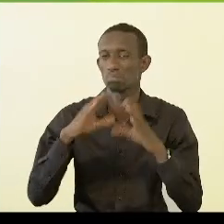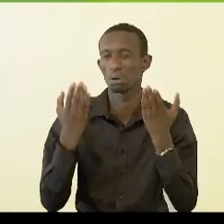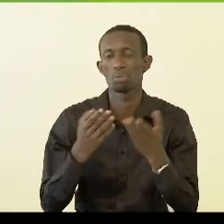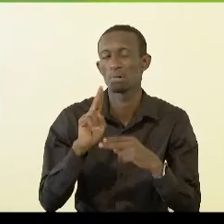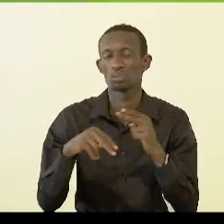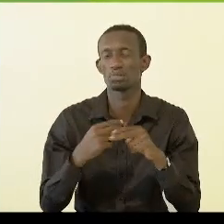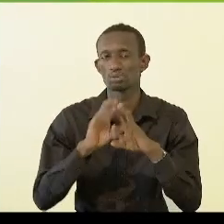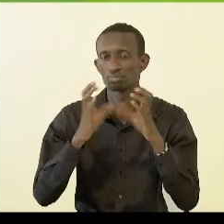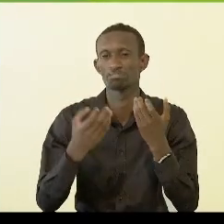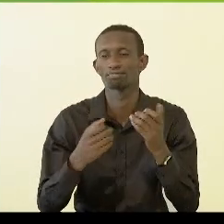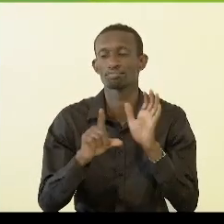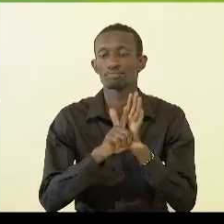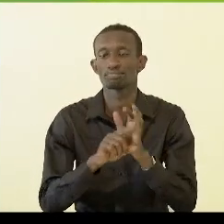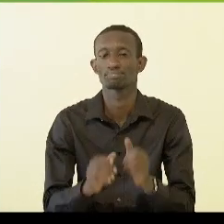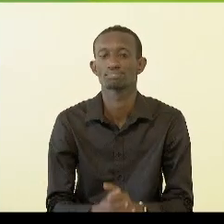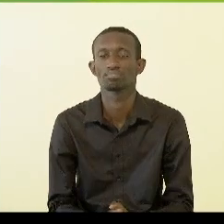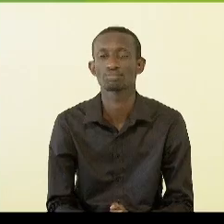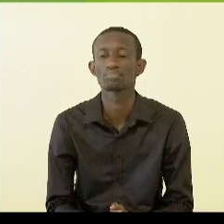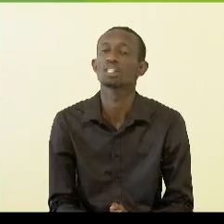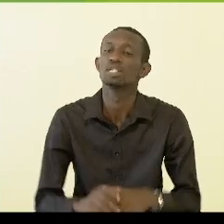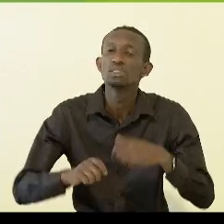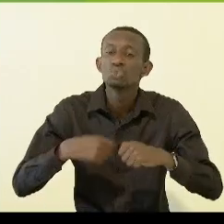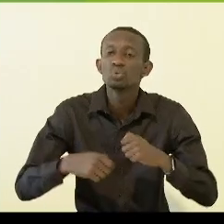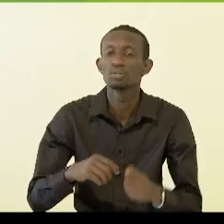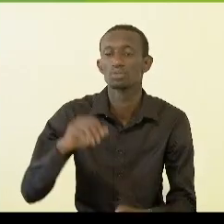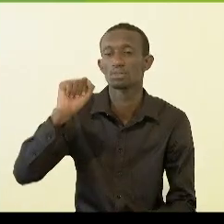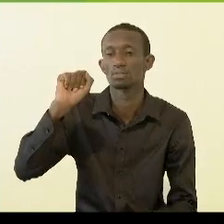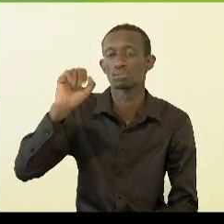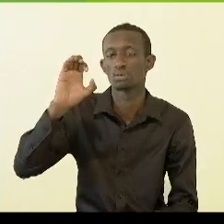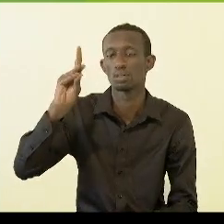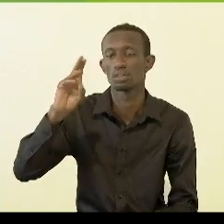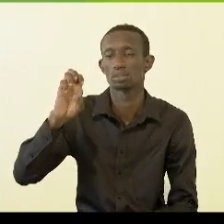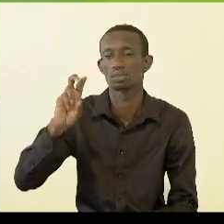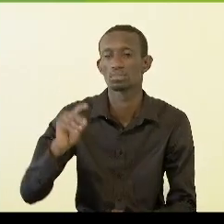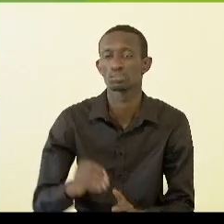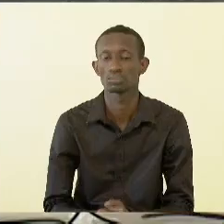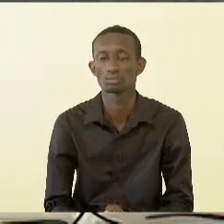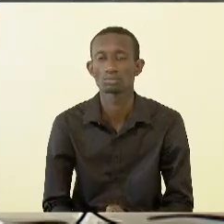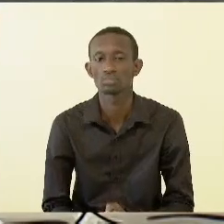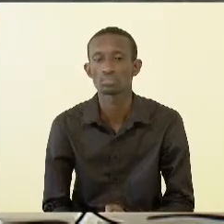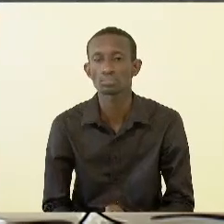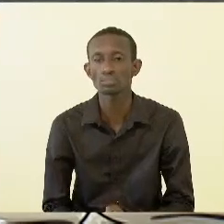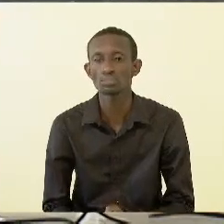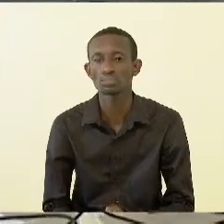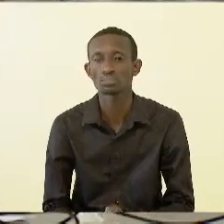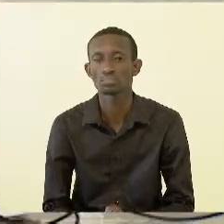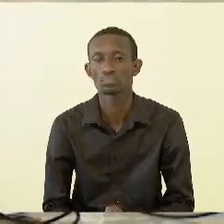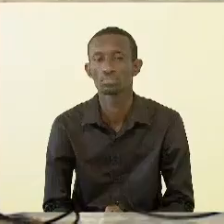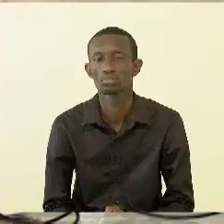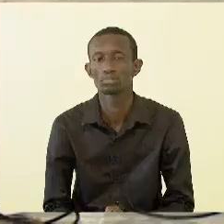at the reactions of acids. The reactions of acids.